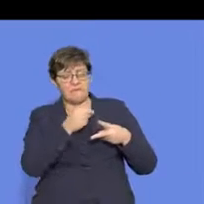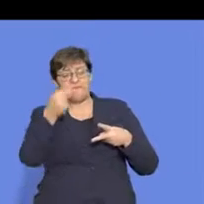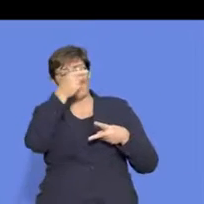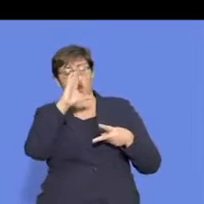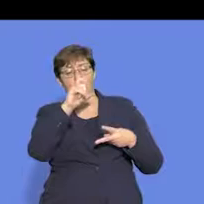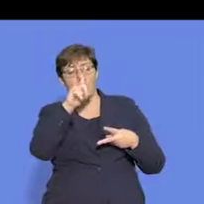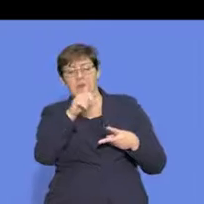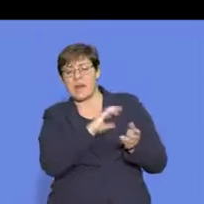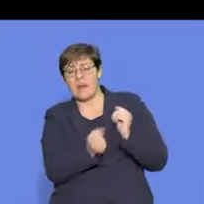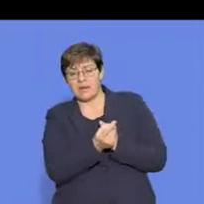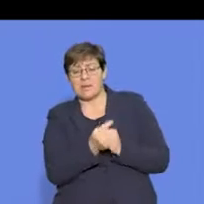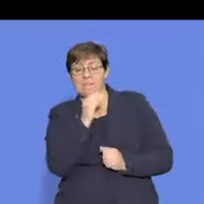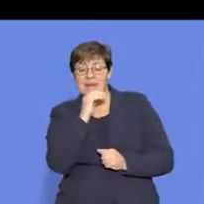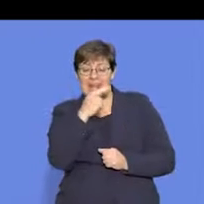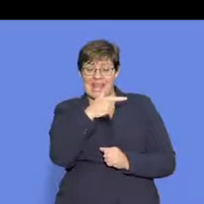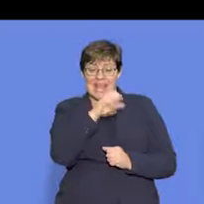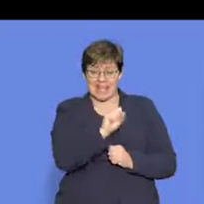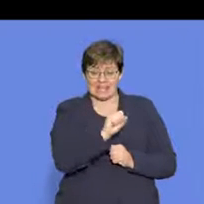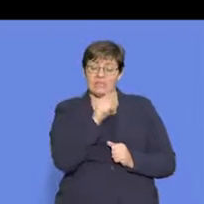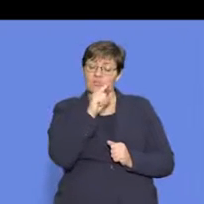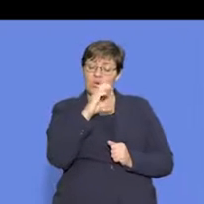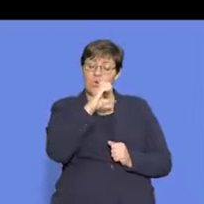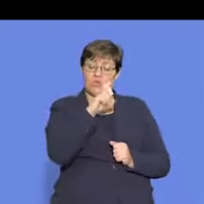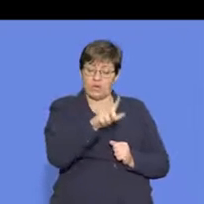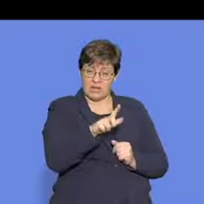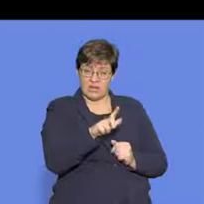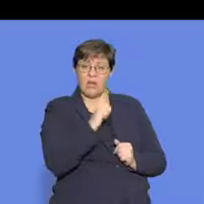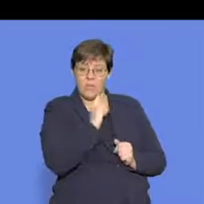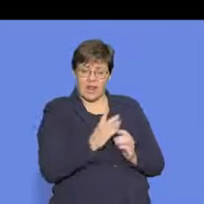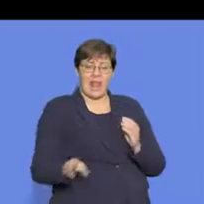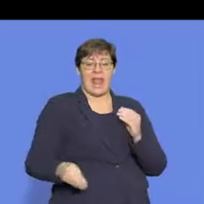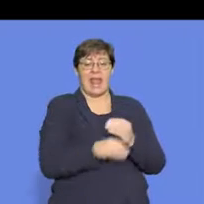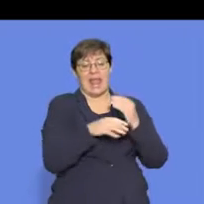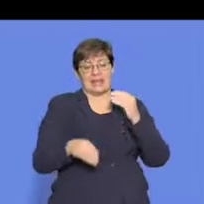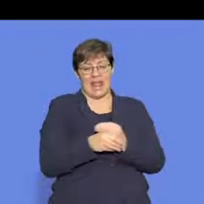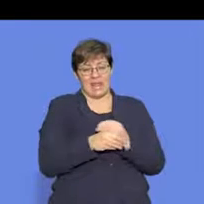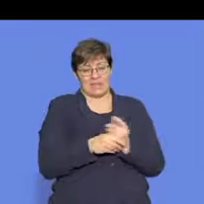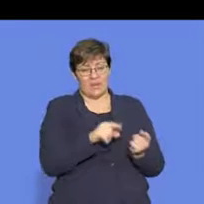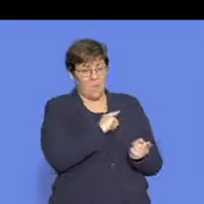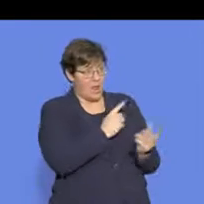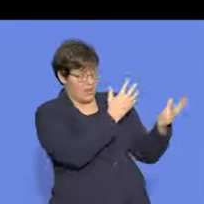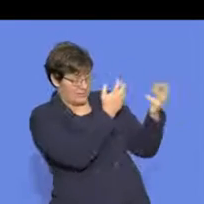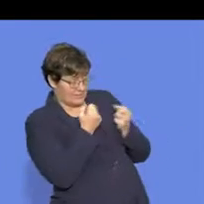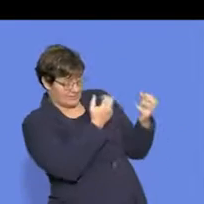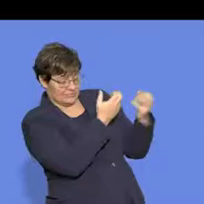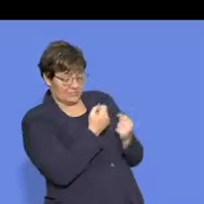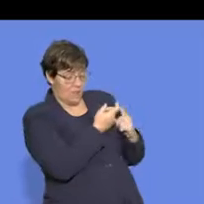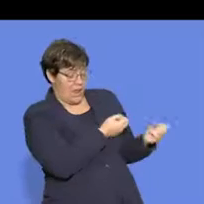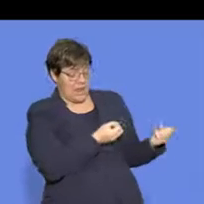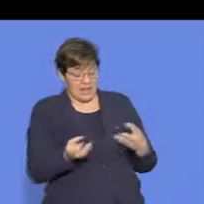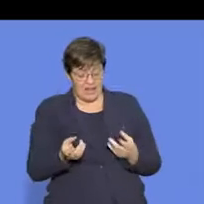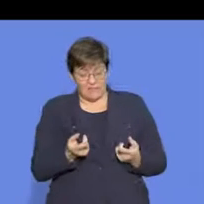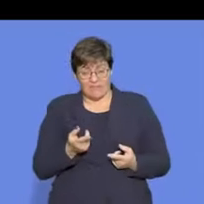the chlorine gas? This, notice, is a gas electrode, so the chlorine is going to gain the